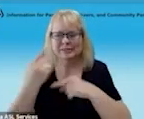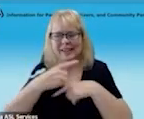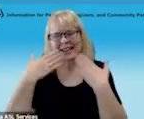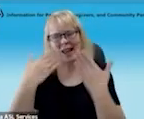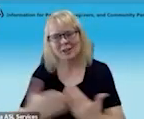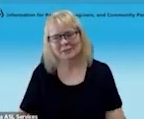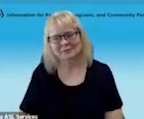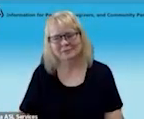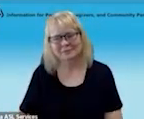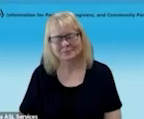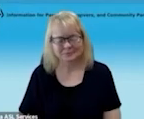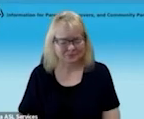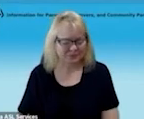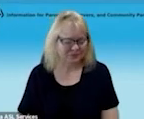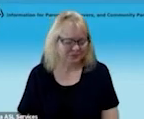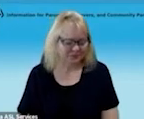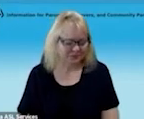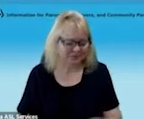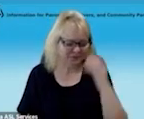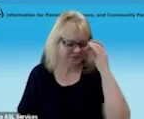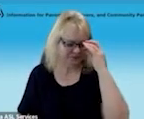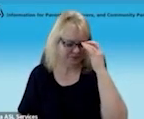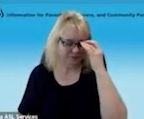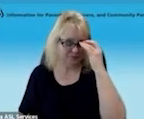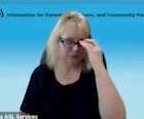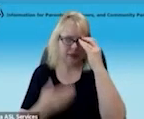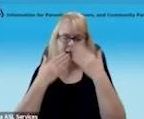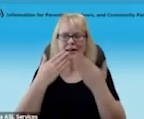Can Do This national campaign. Next slide, please.